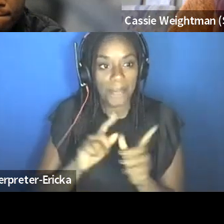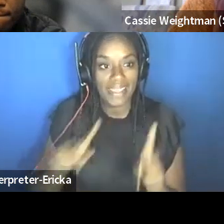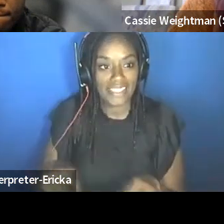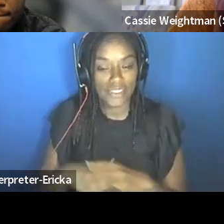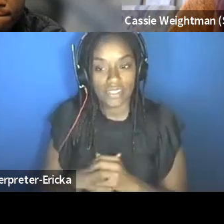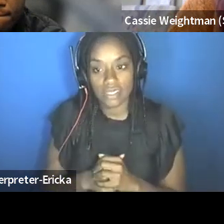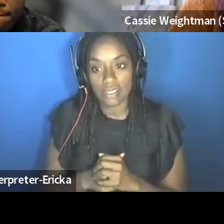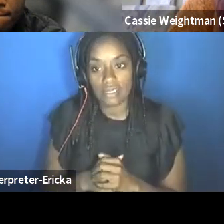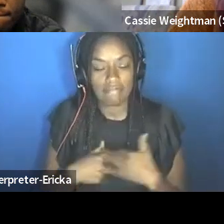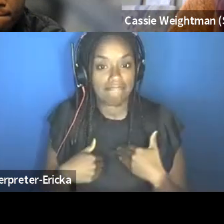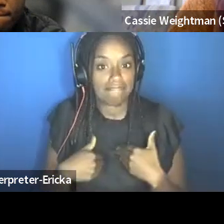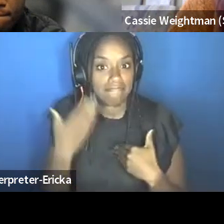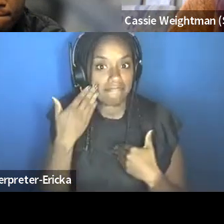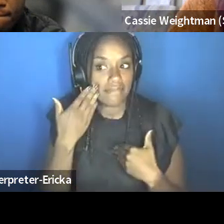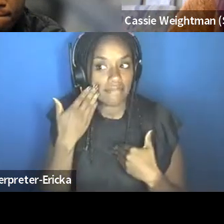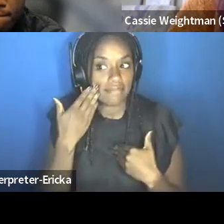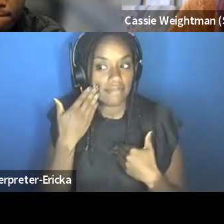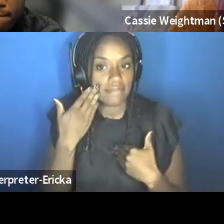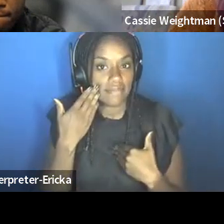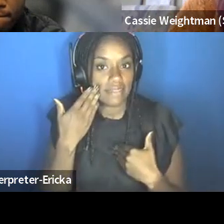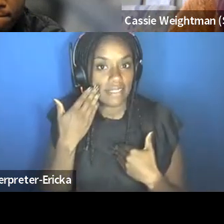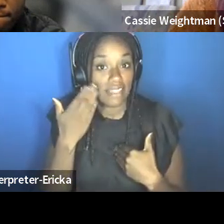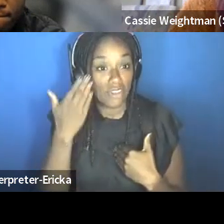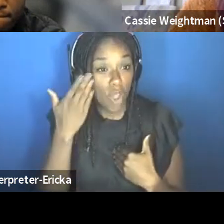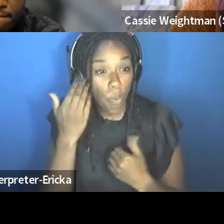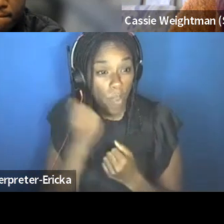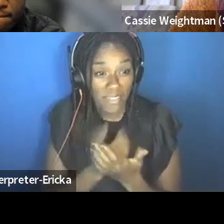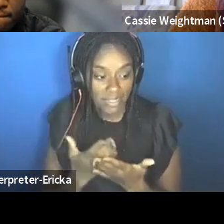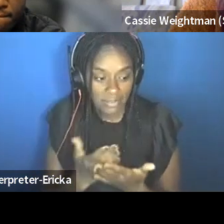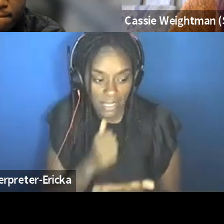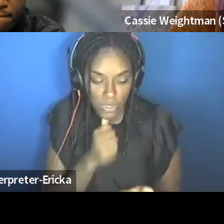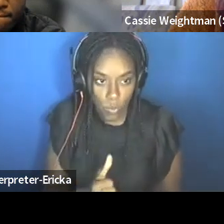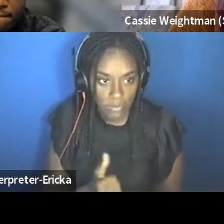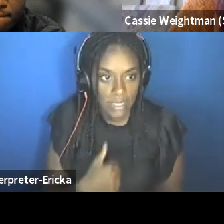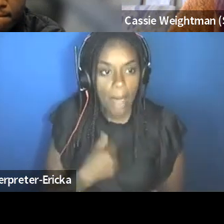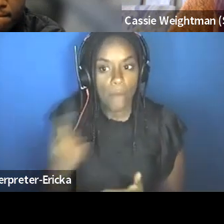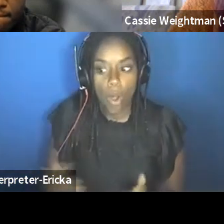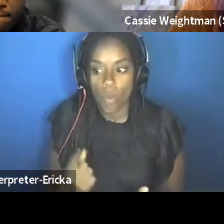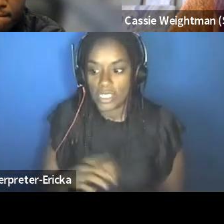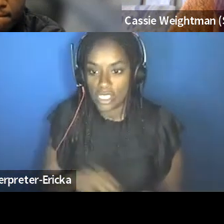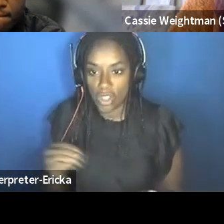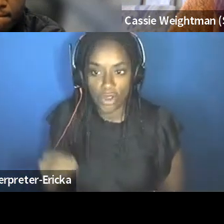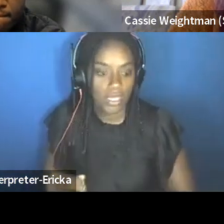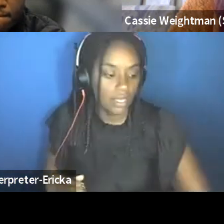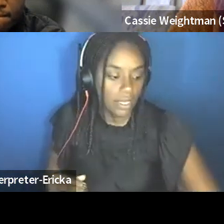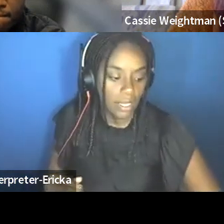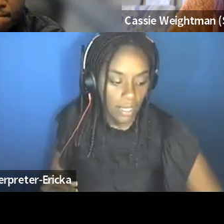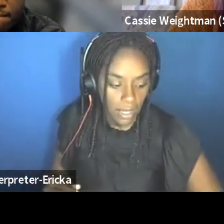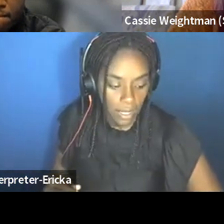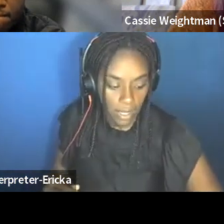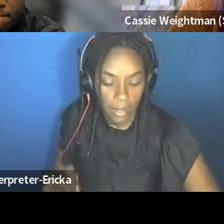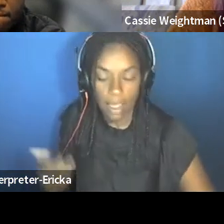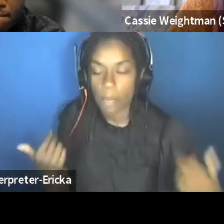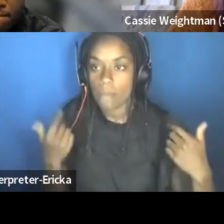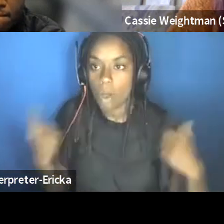I don't know everything. I'm always learning and I'm always trying to do what